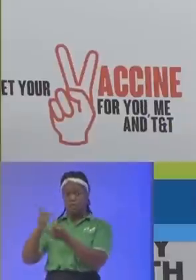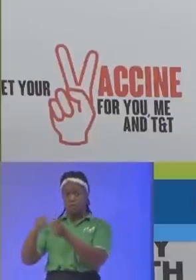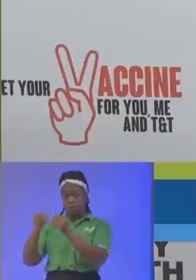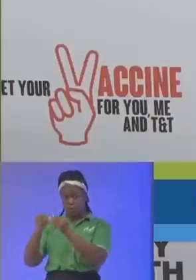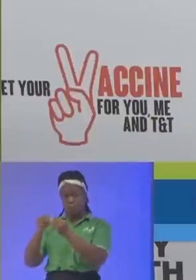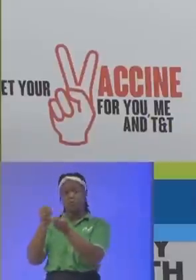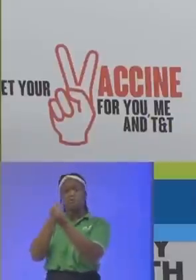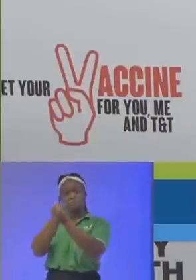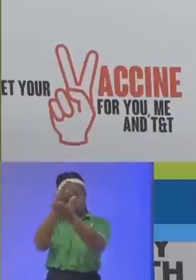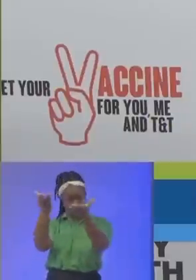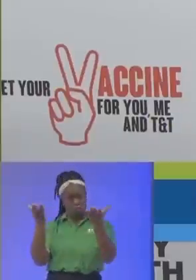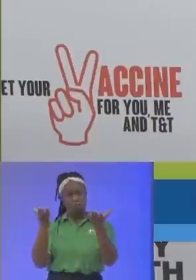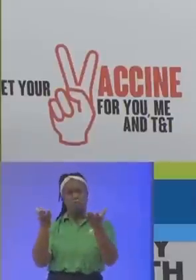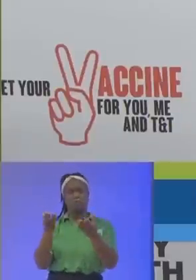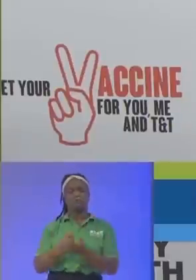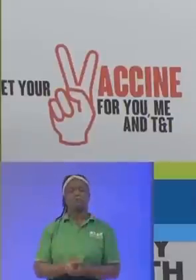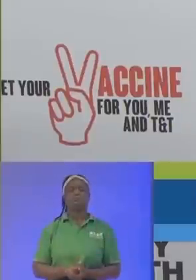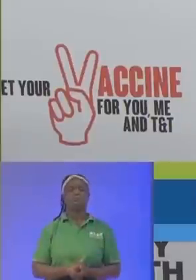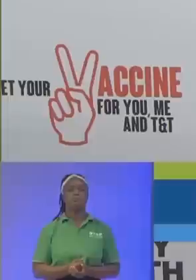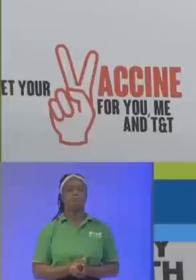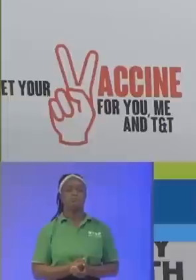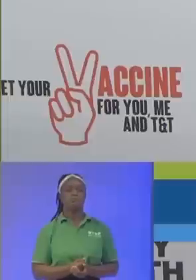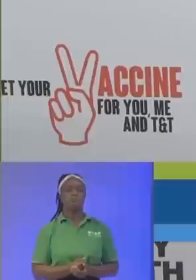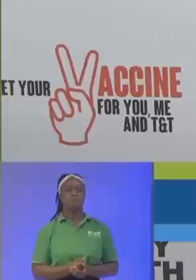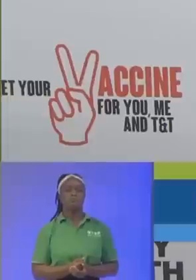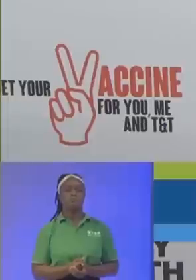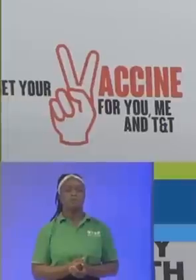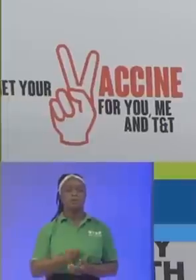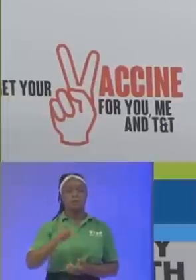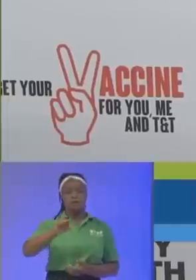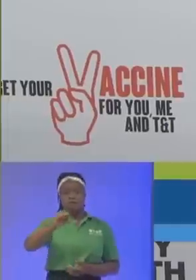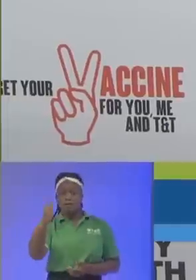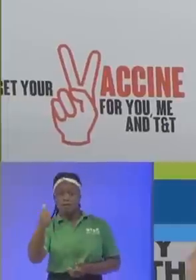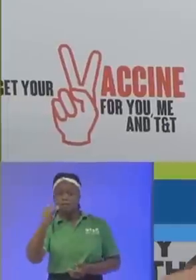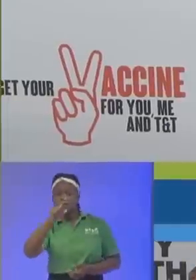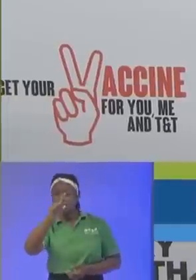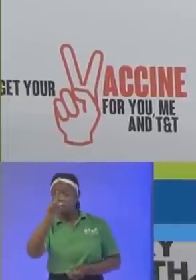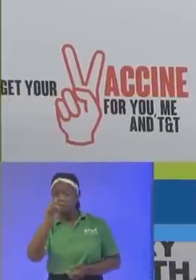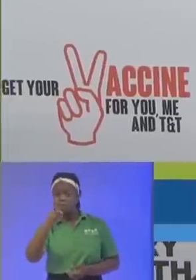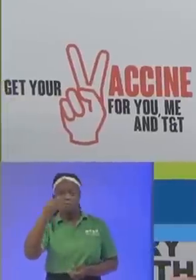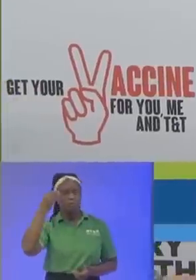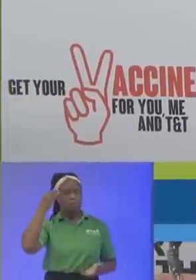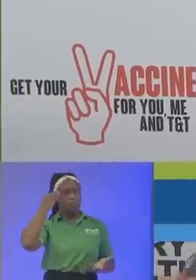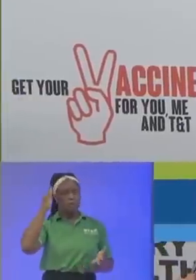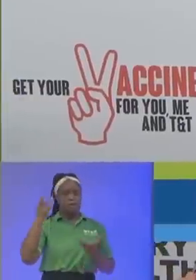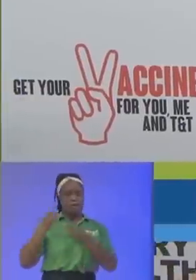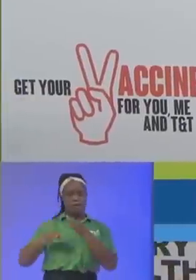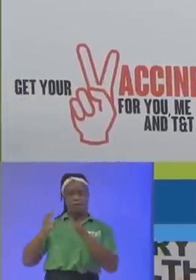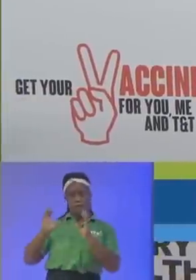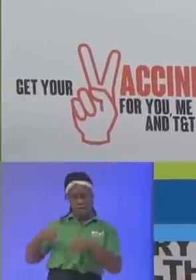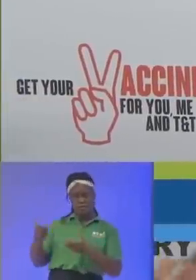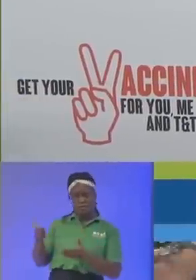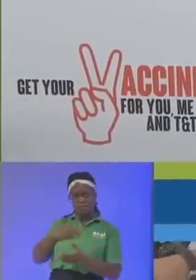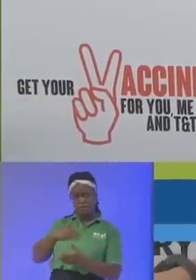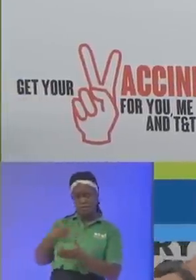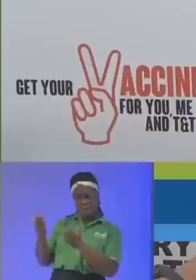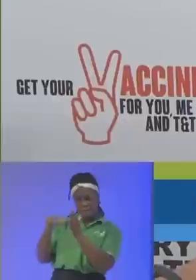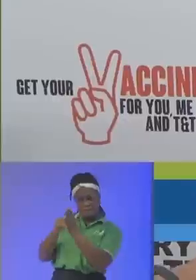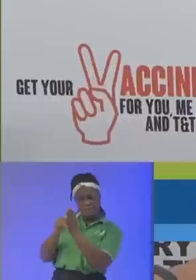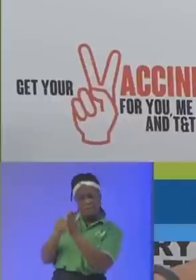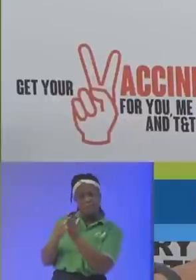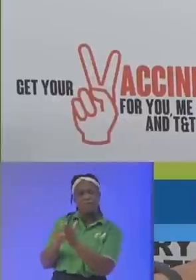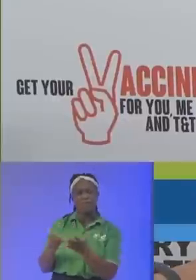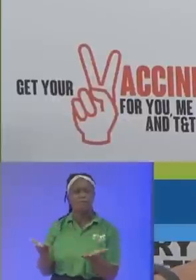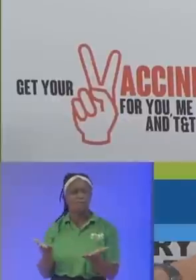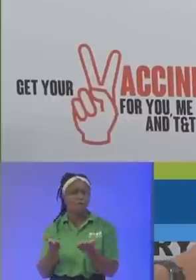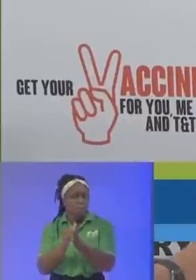her capacity there. The other question, I don't know if you can repeat it, please, regarding the public sector. I just want some